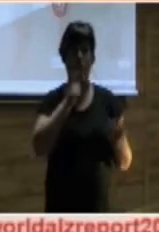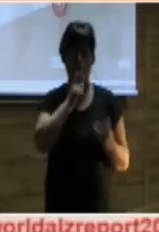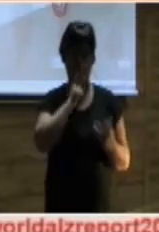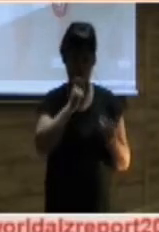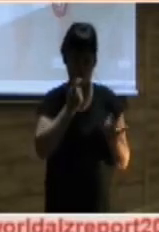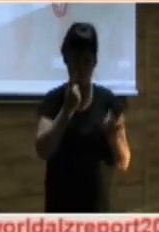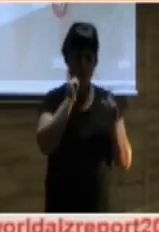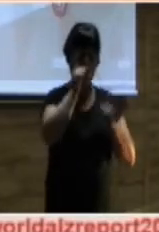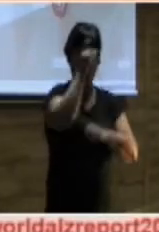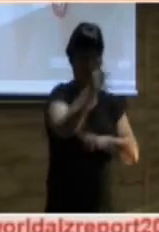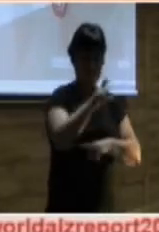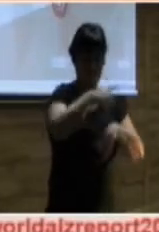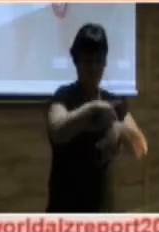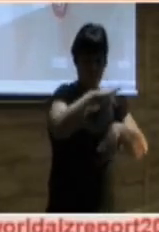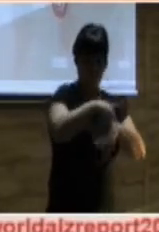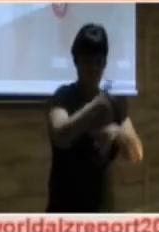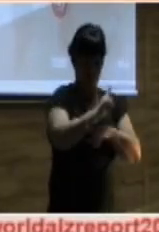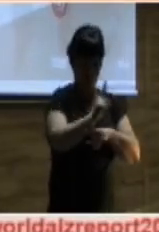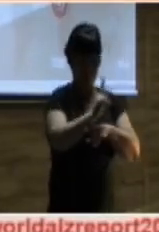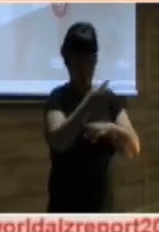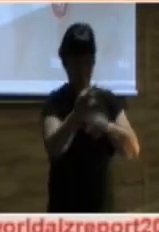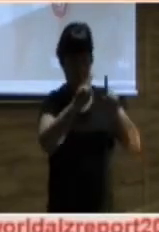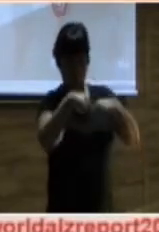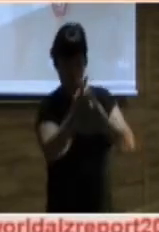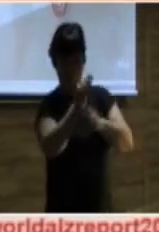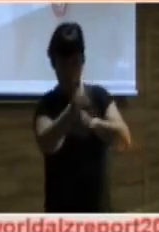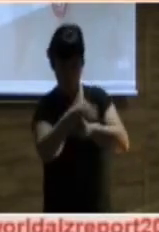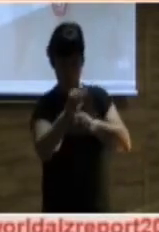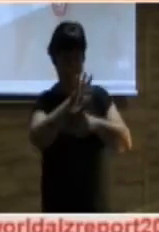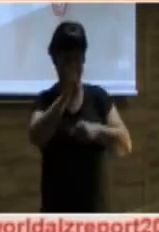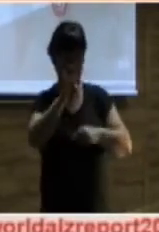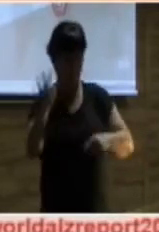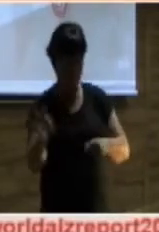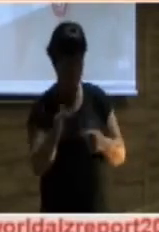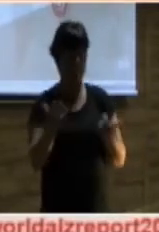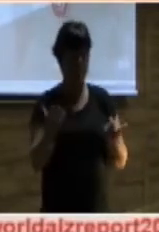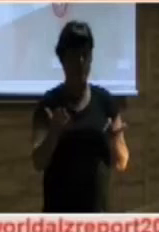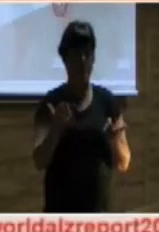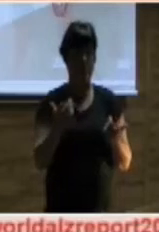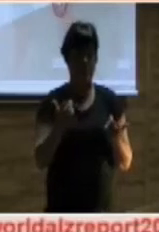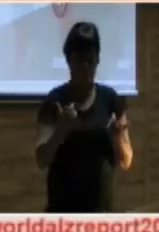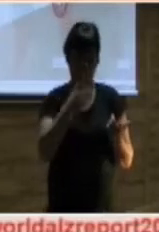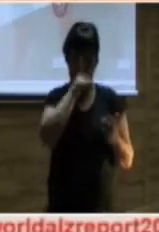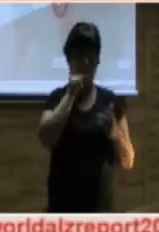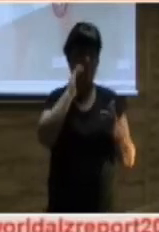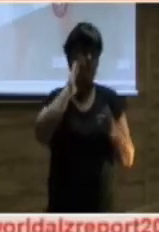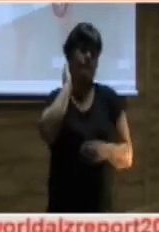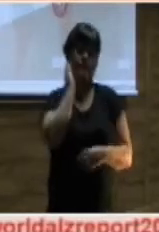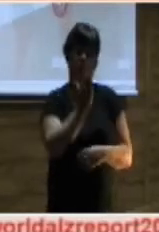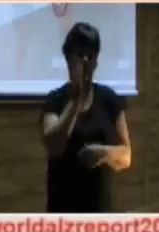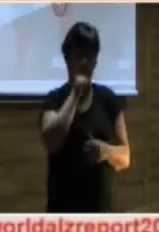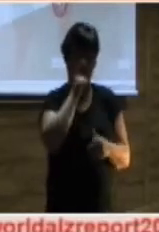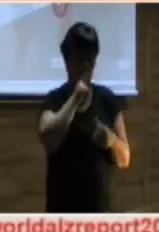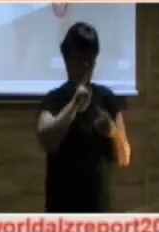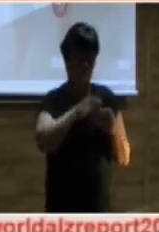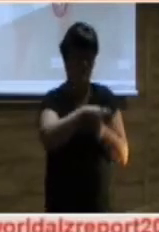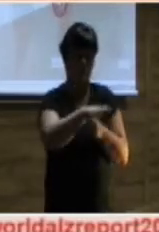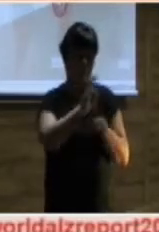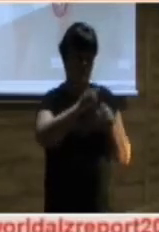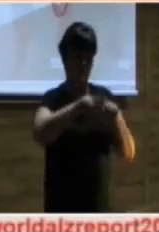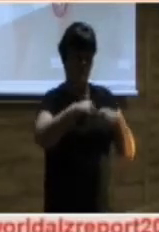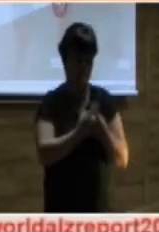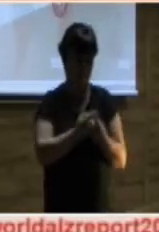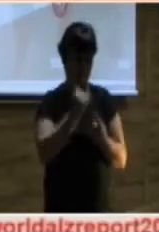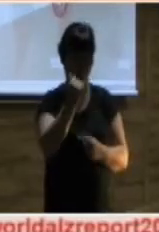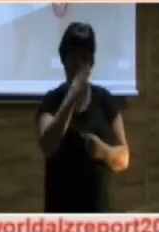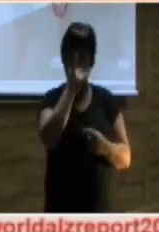impact on family is very substantial. Because to look after a person with dementia, as you all